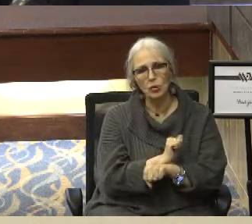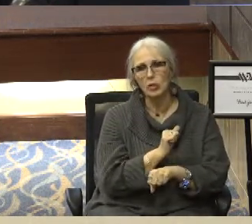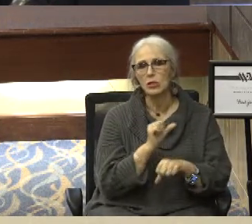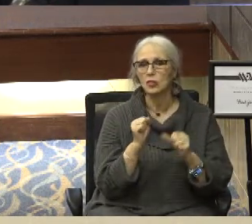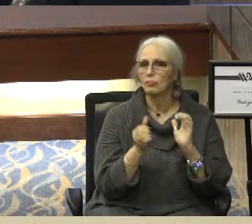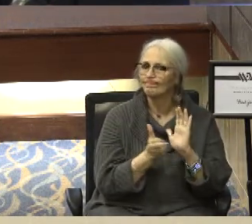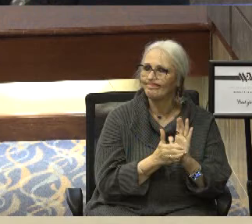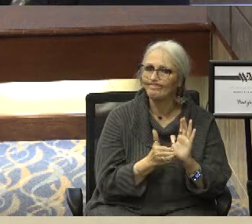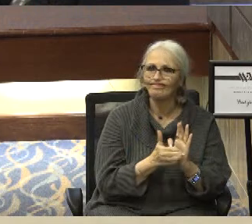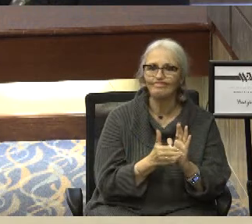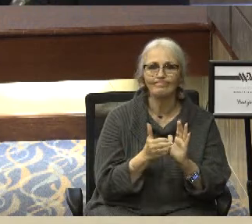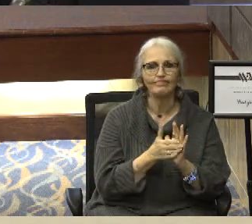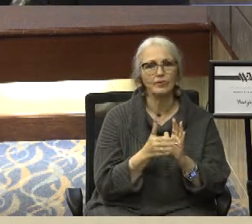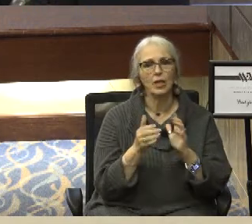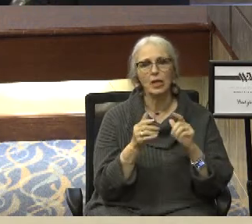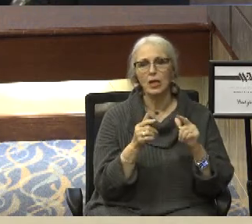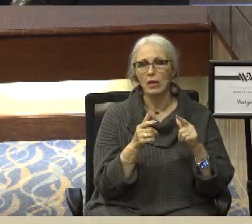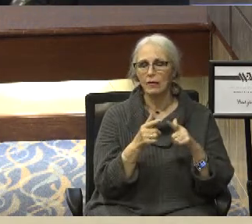but